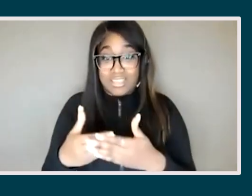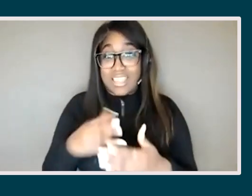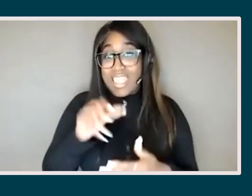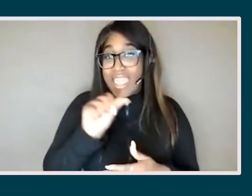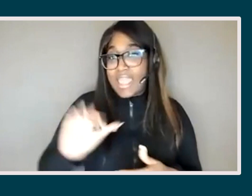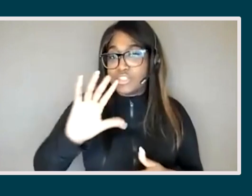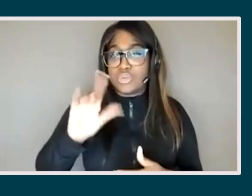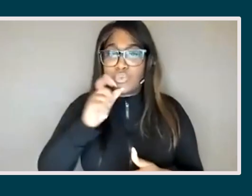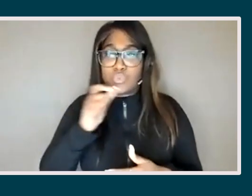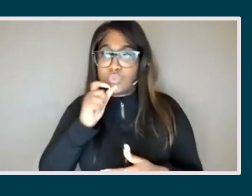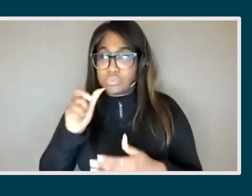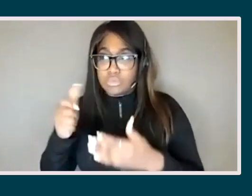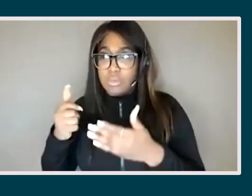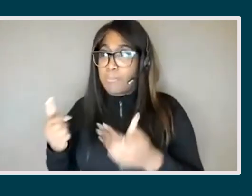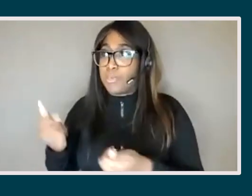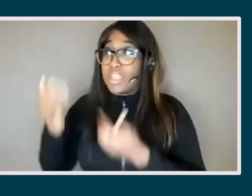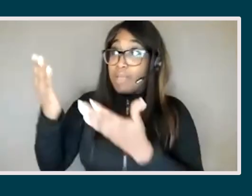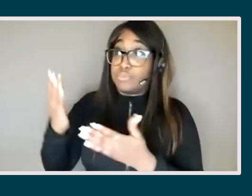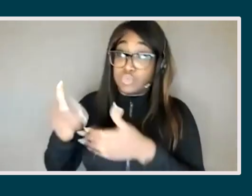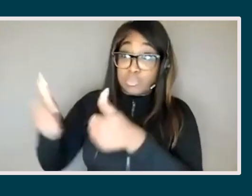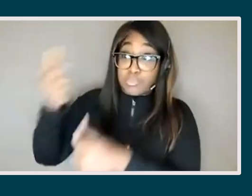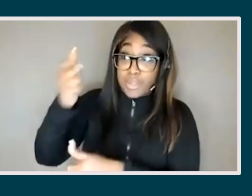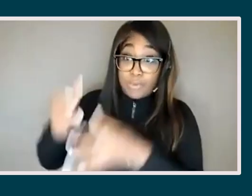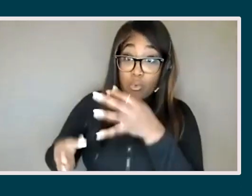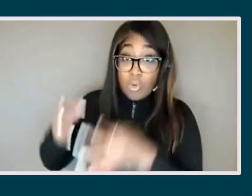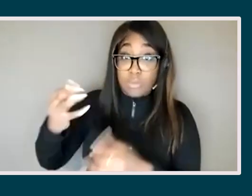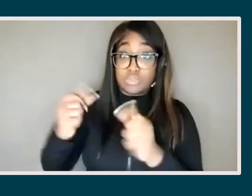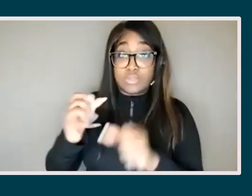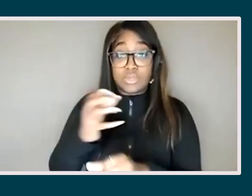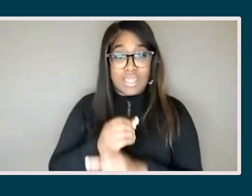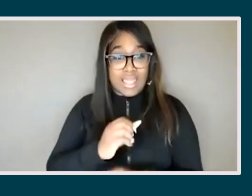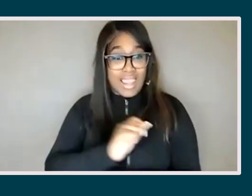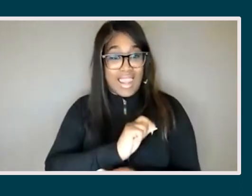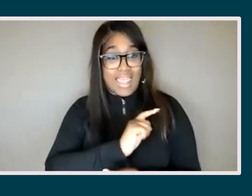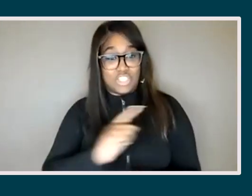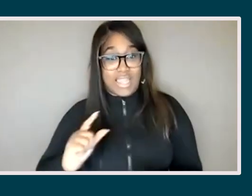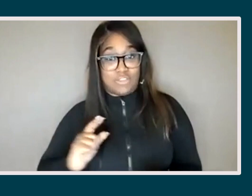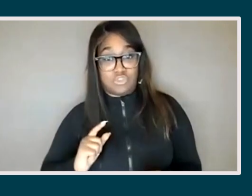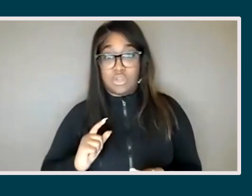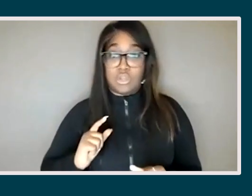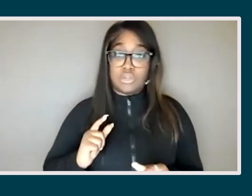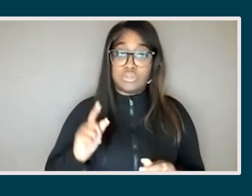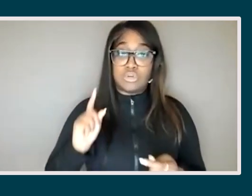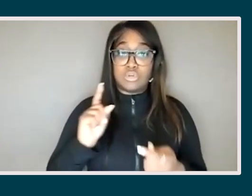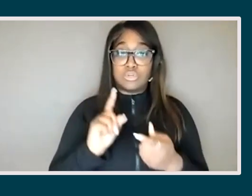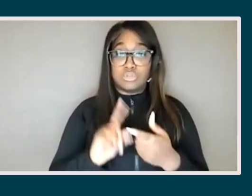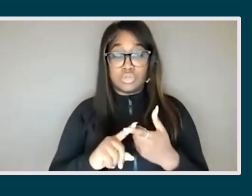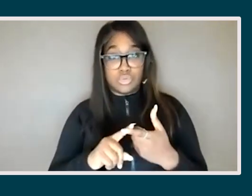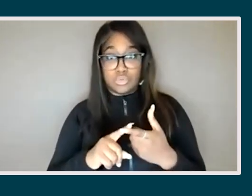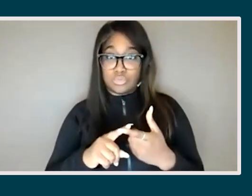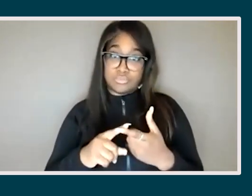forward to the Supreme Court right now, trying to get, legislation turned back on affirmative